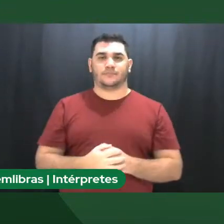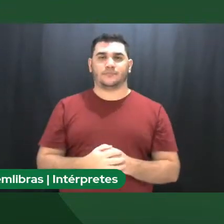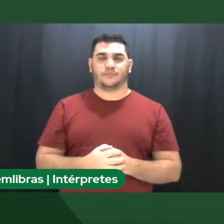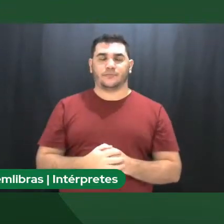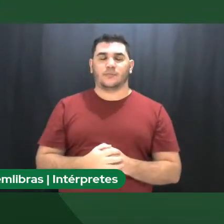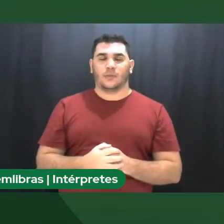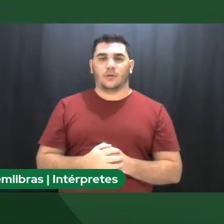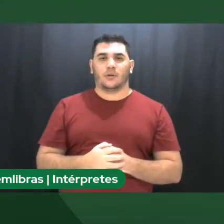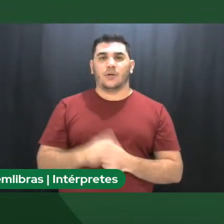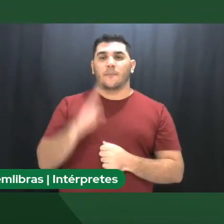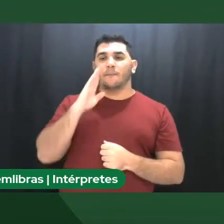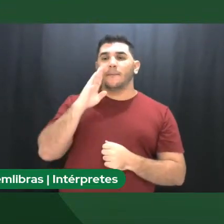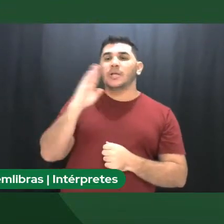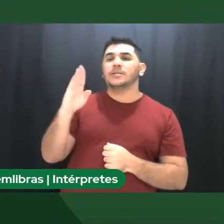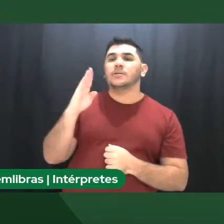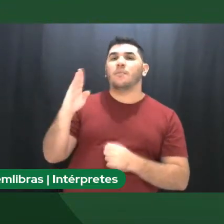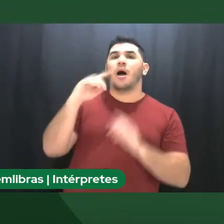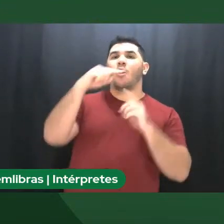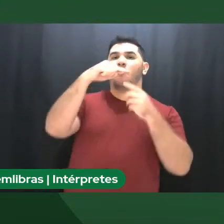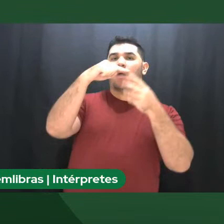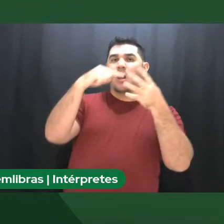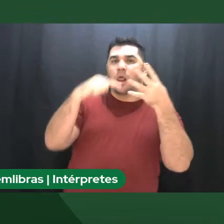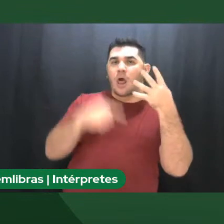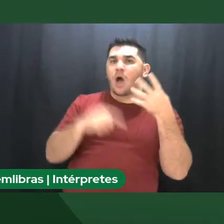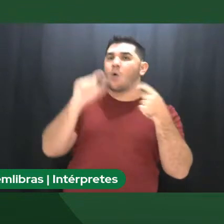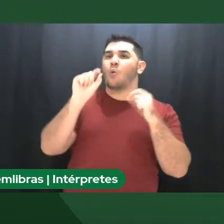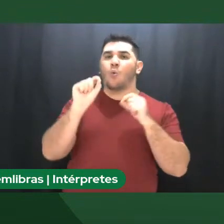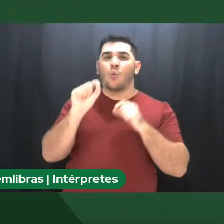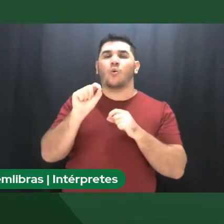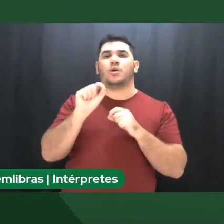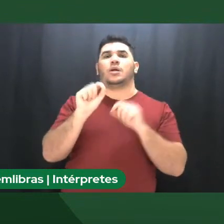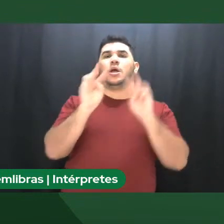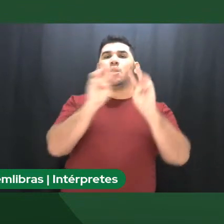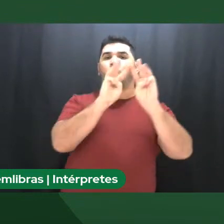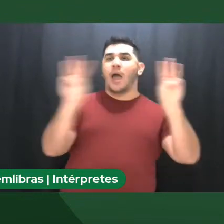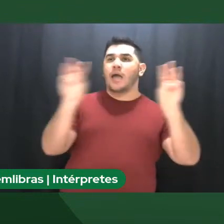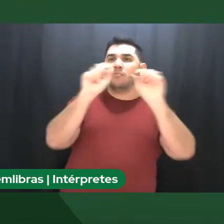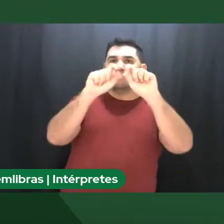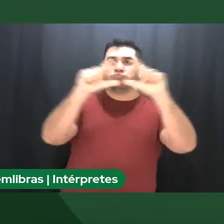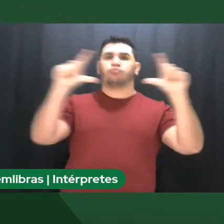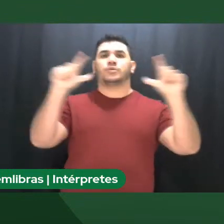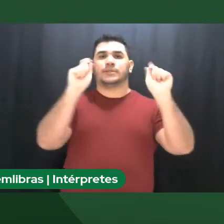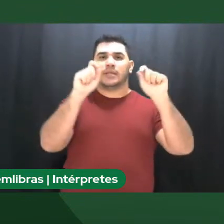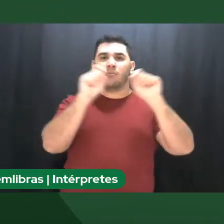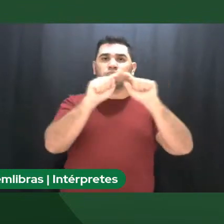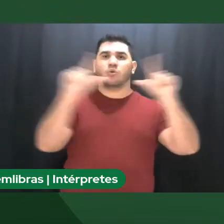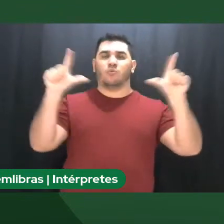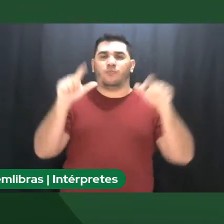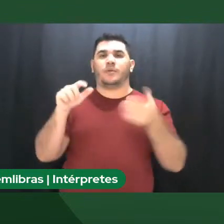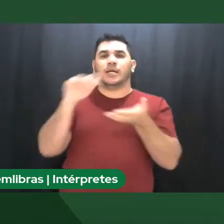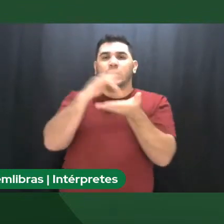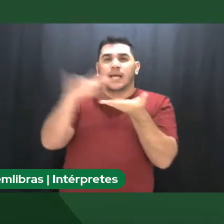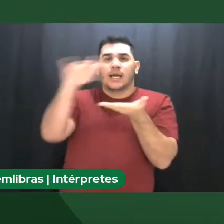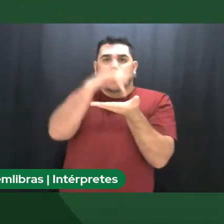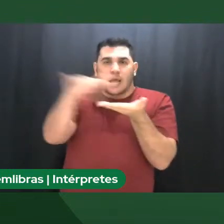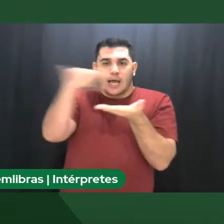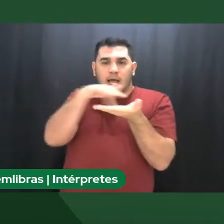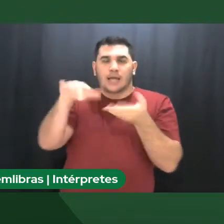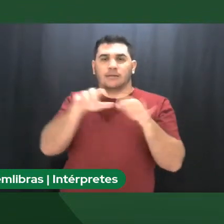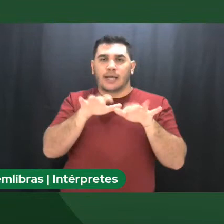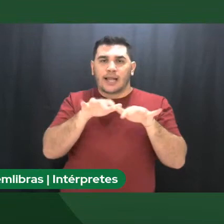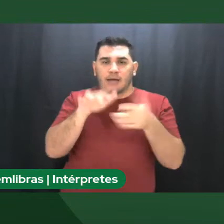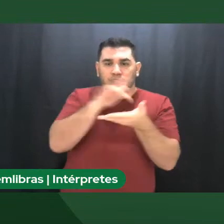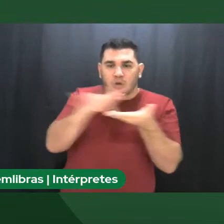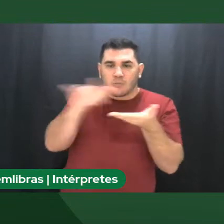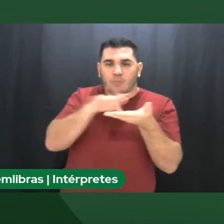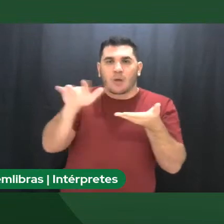elected a member of the National Academy of Engineering in 2010 in recognition of